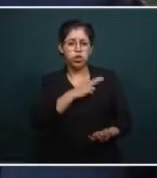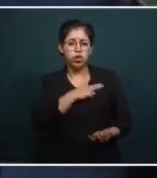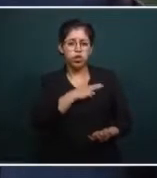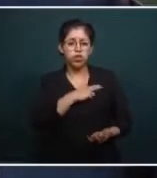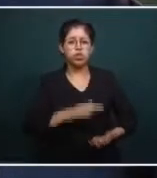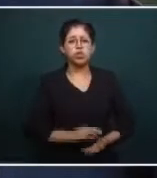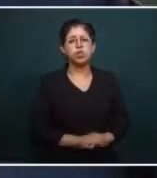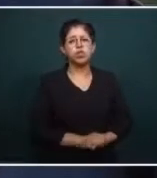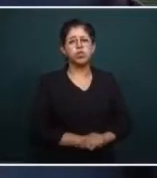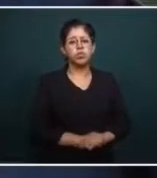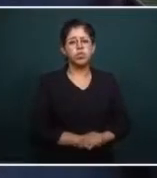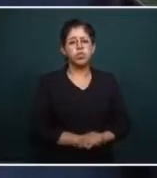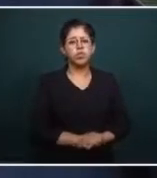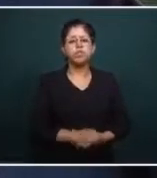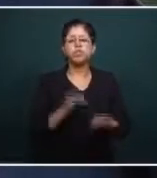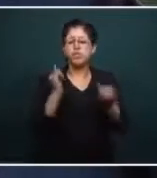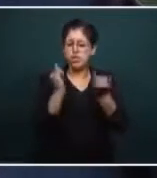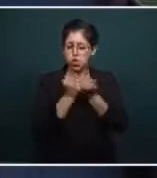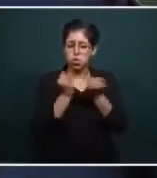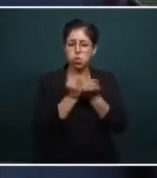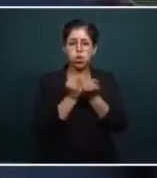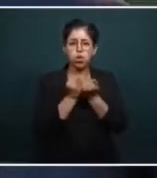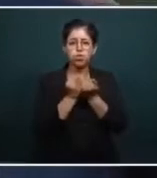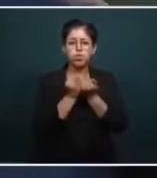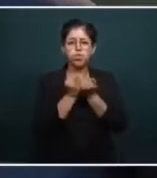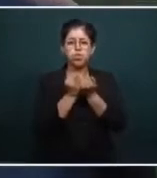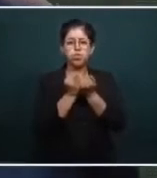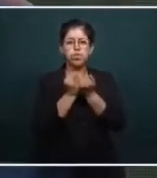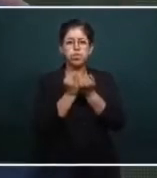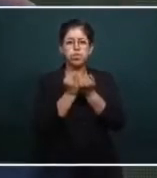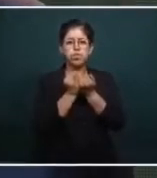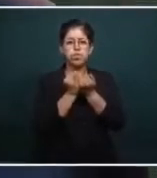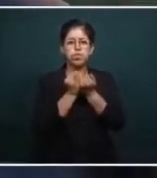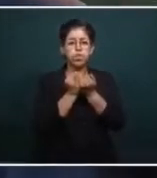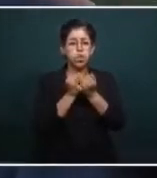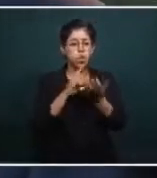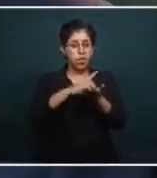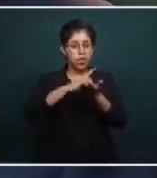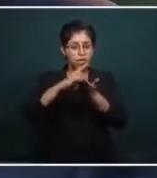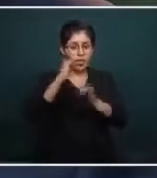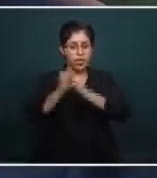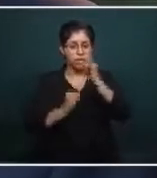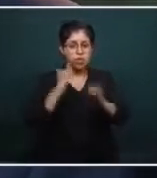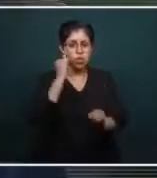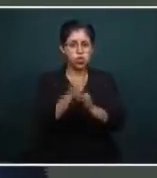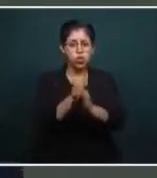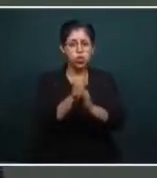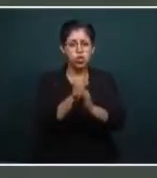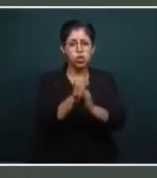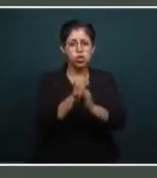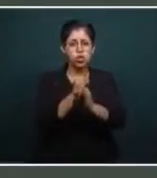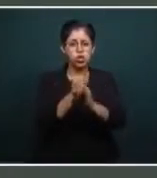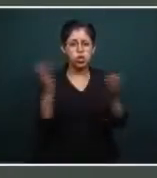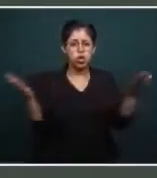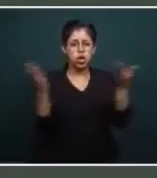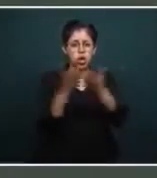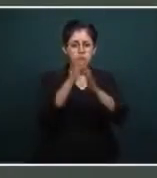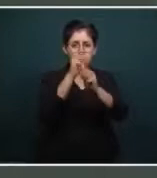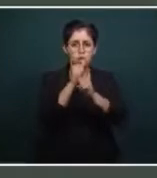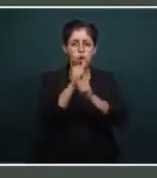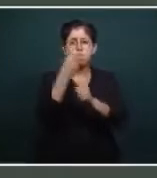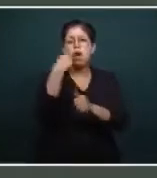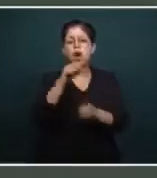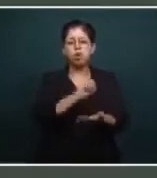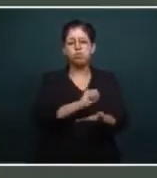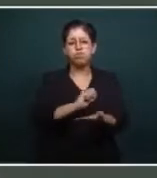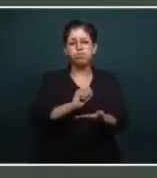y se proceda and also to de conformidad proceed con el derecho internacional with international conformity, hacer las notas to